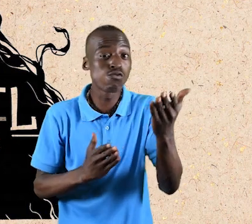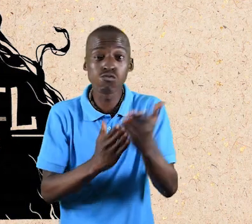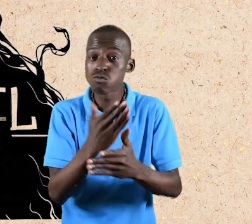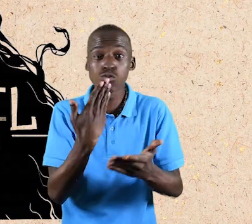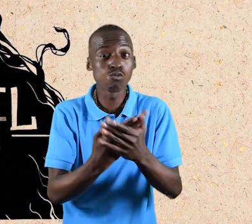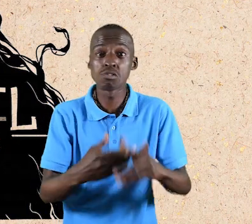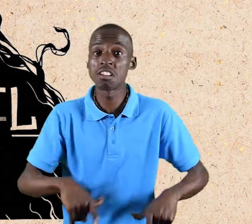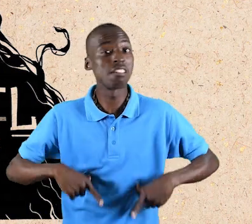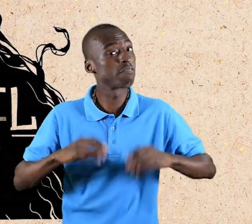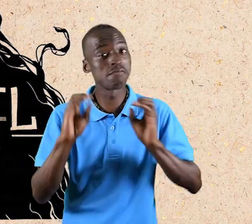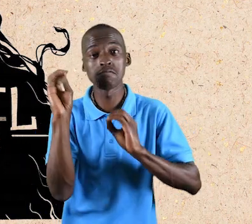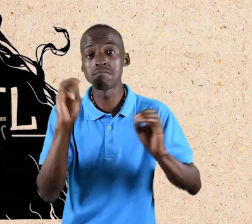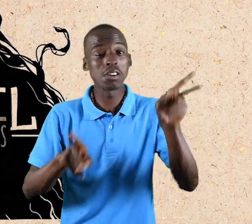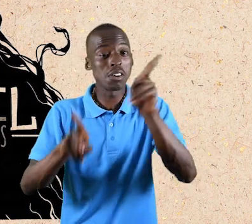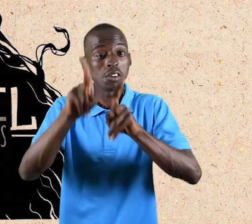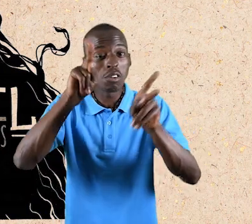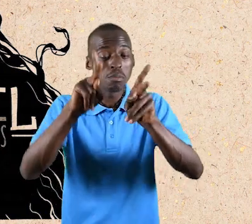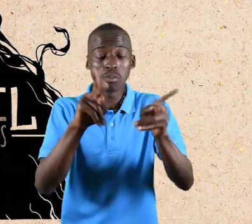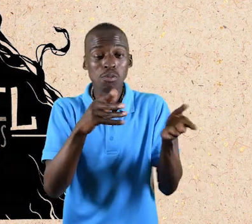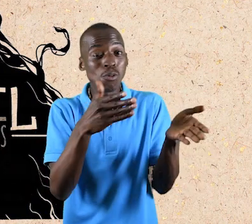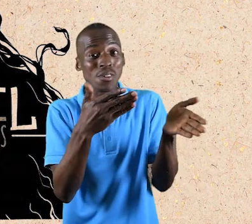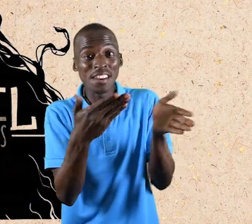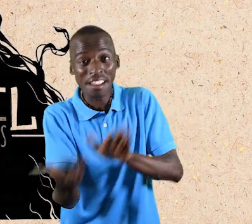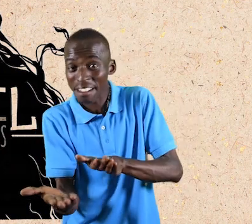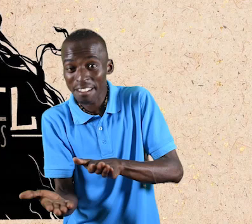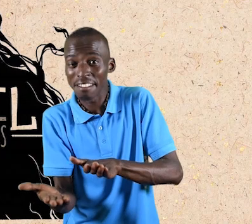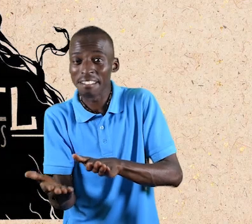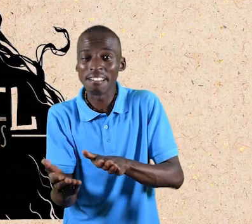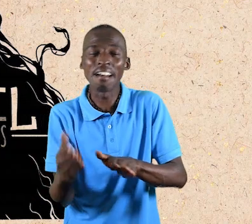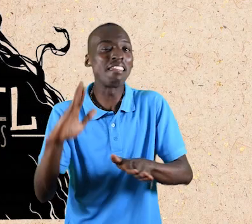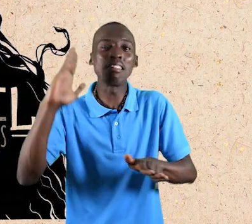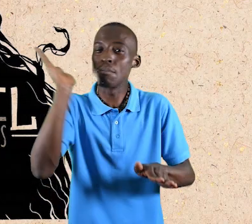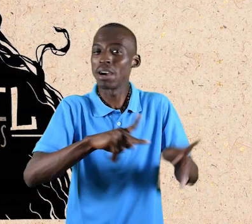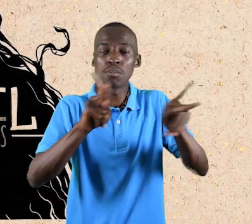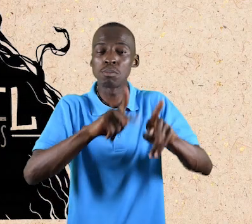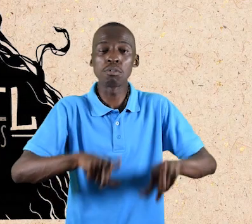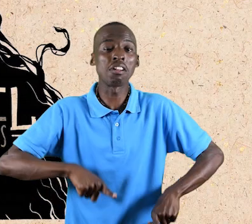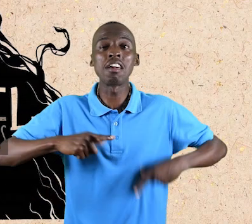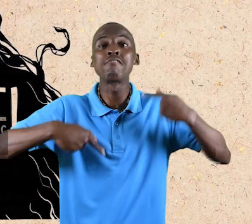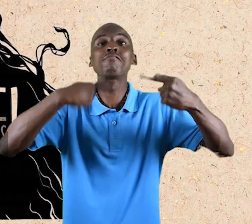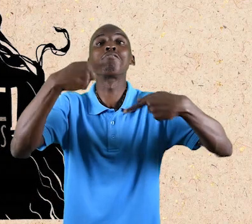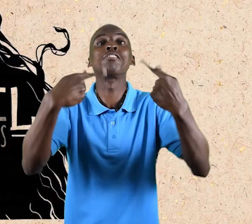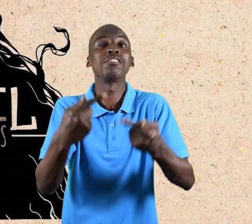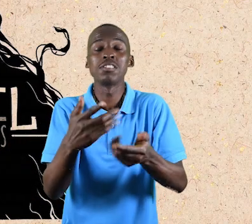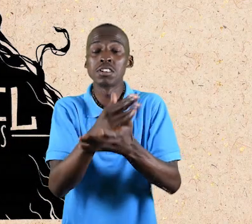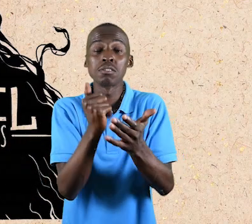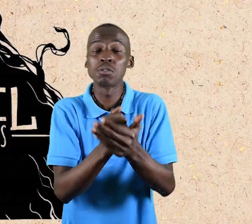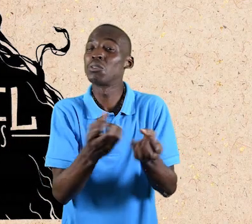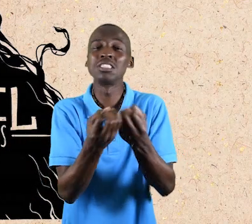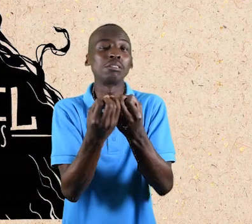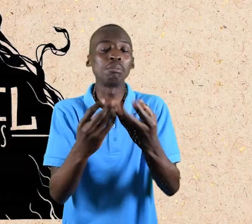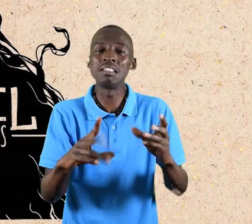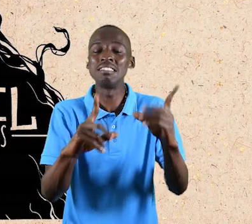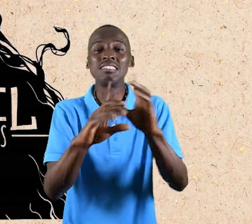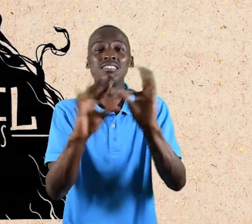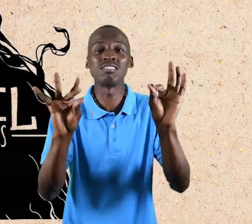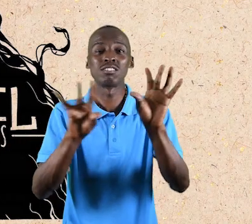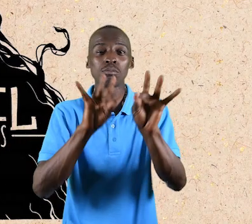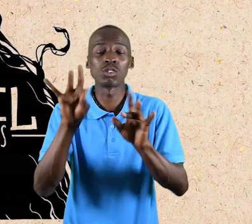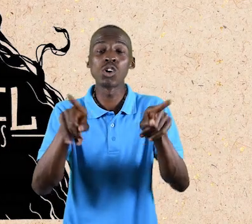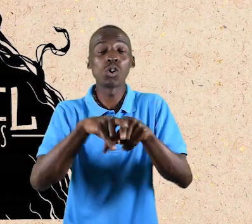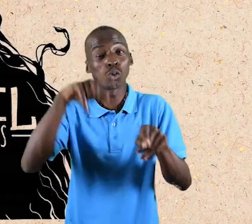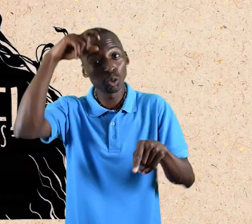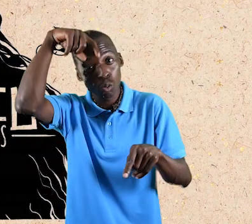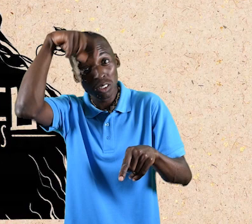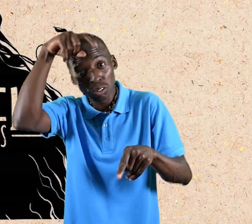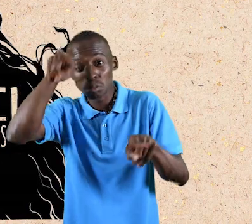life. Good people die tragically, and horrible people live long and prosper. There's just too many exceptions, and so even wisdom